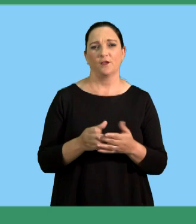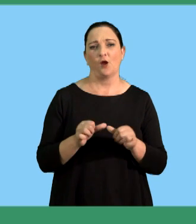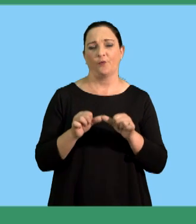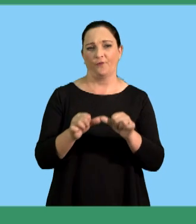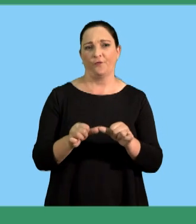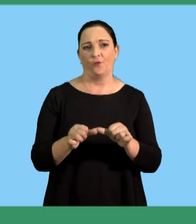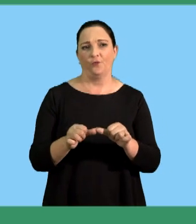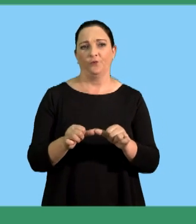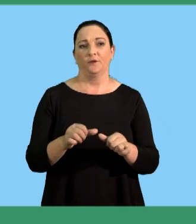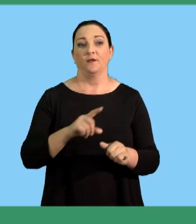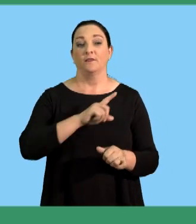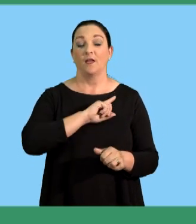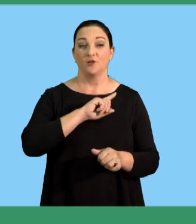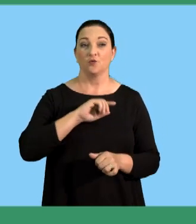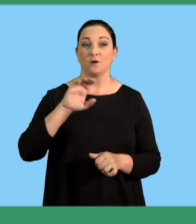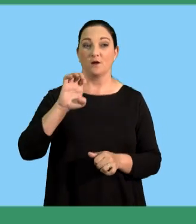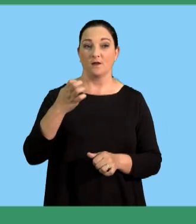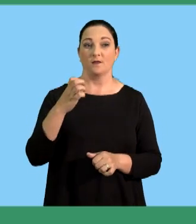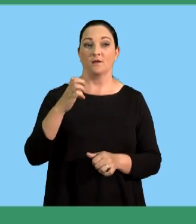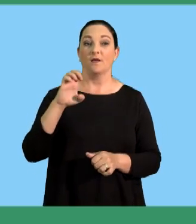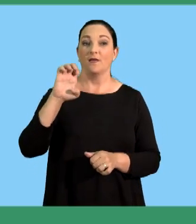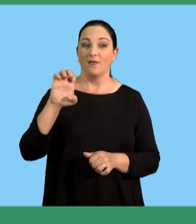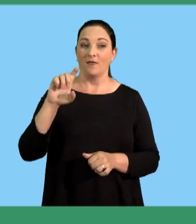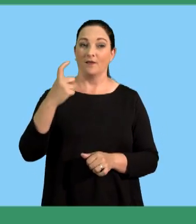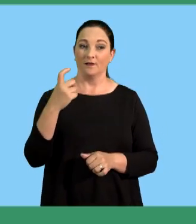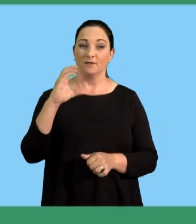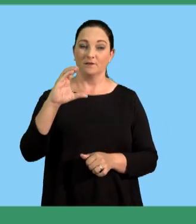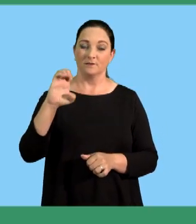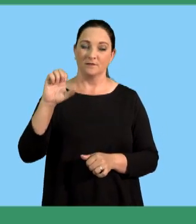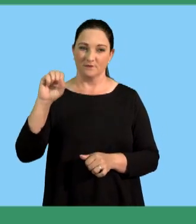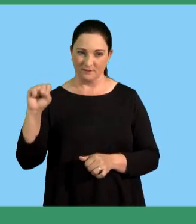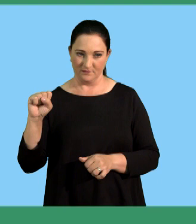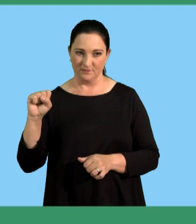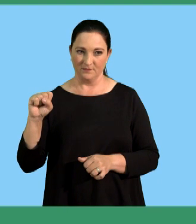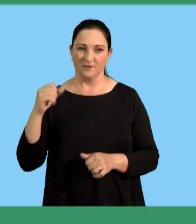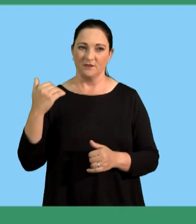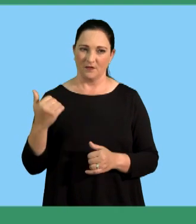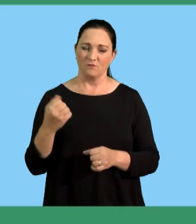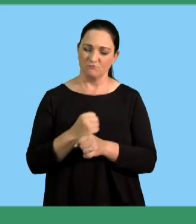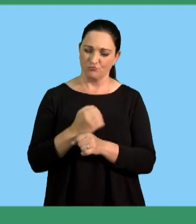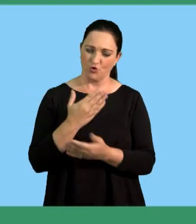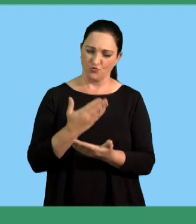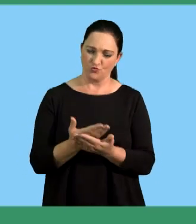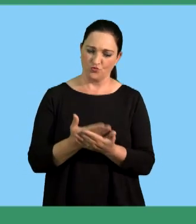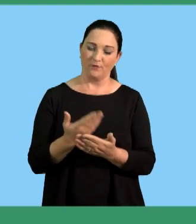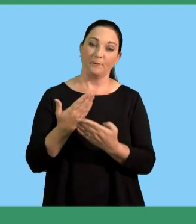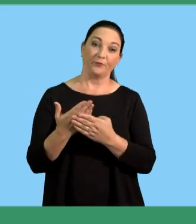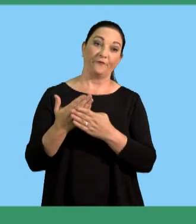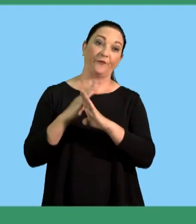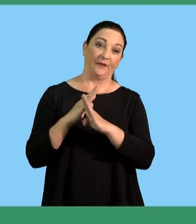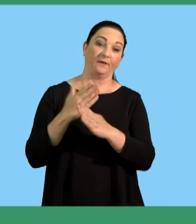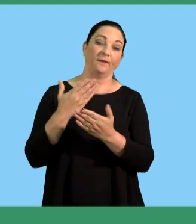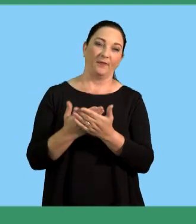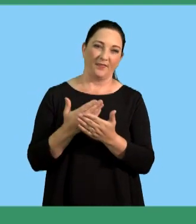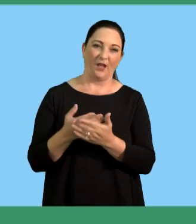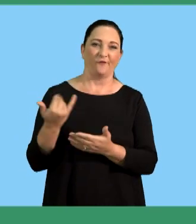as we proceed, excess payments prevent the insured from claiming for minor damages that might